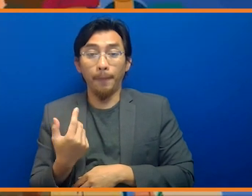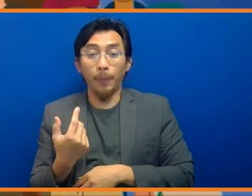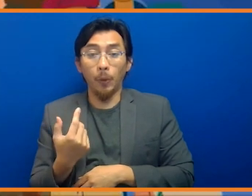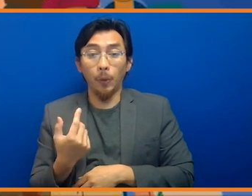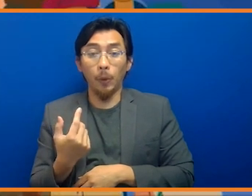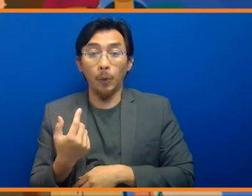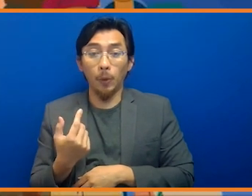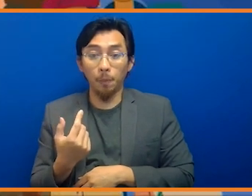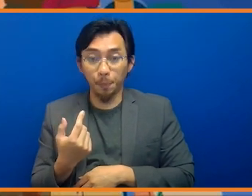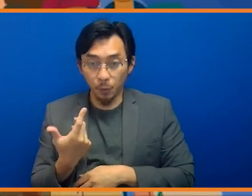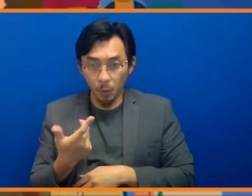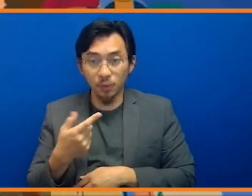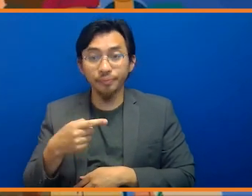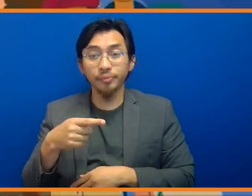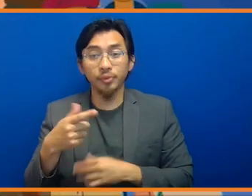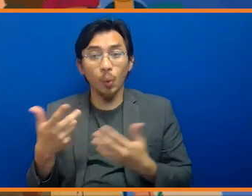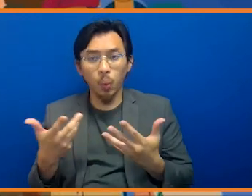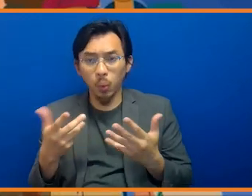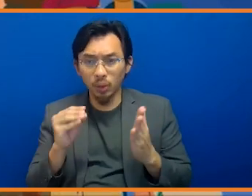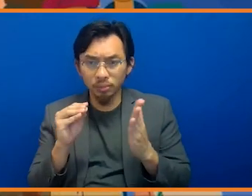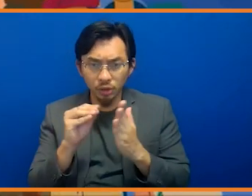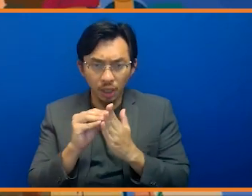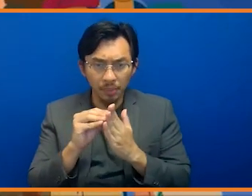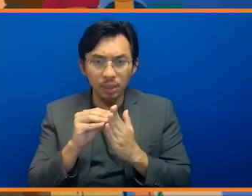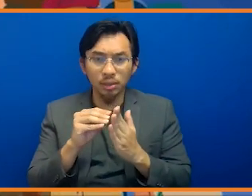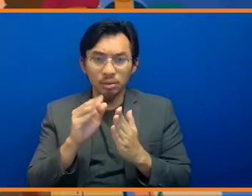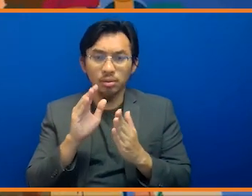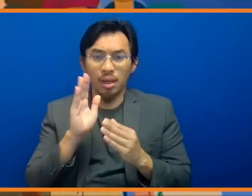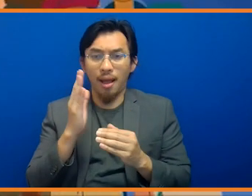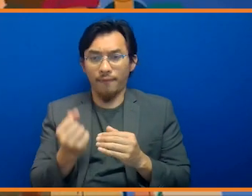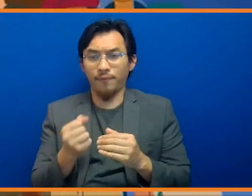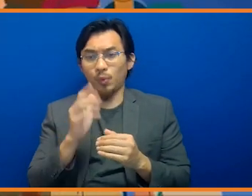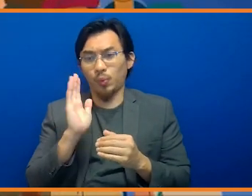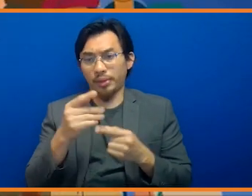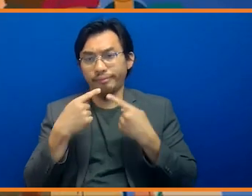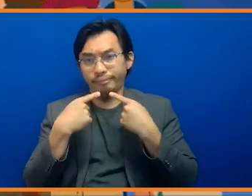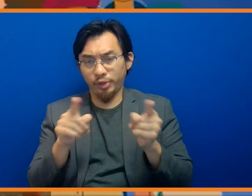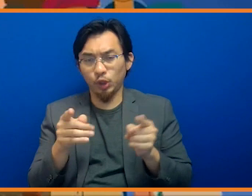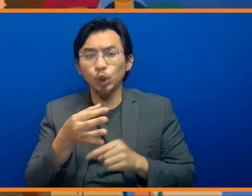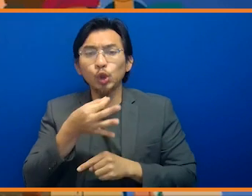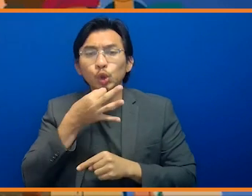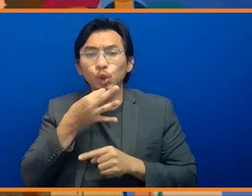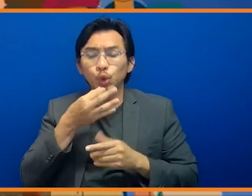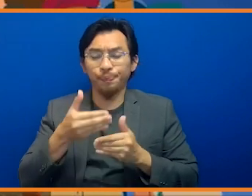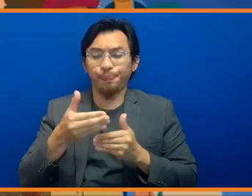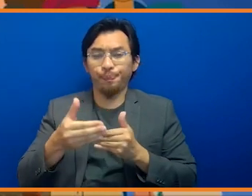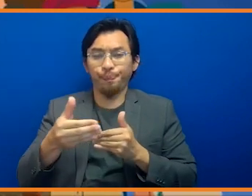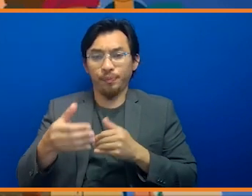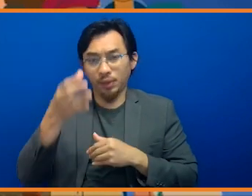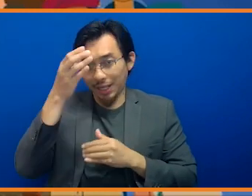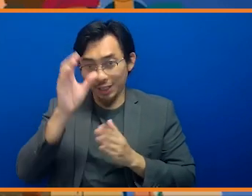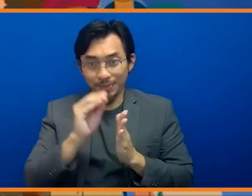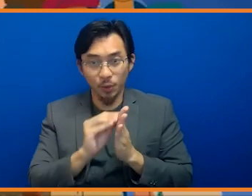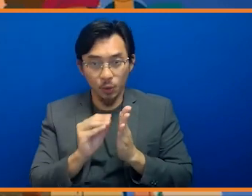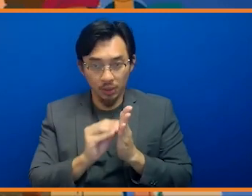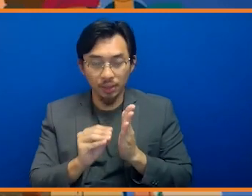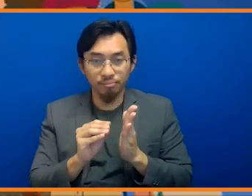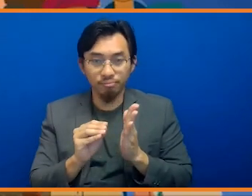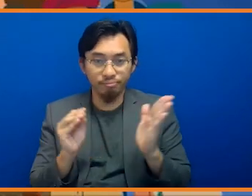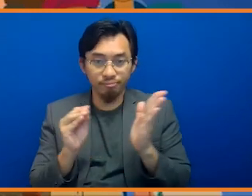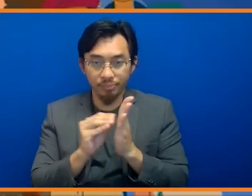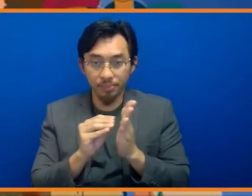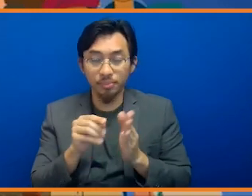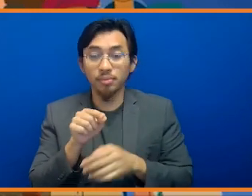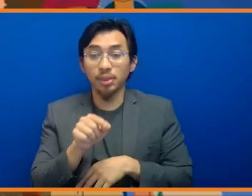Where and when we have to submit the concept note. The concept note submission will be announced soon.